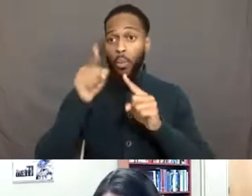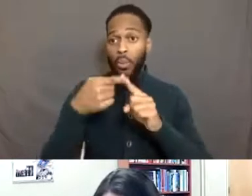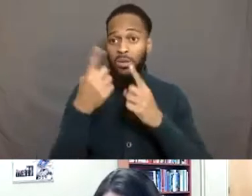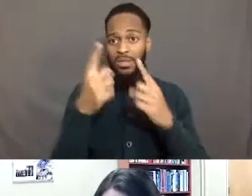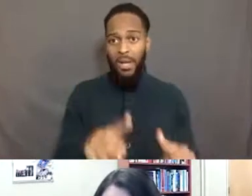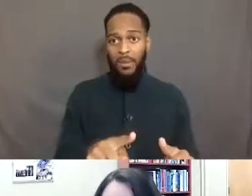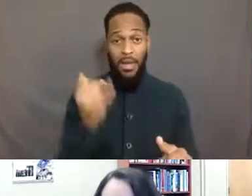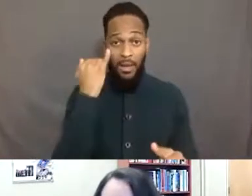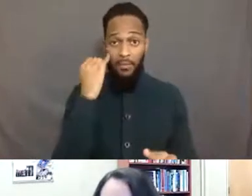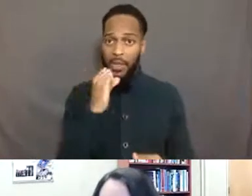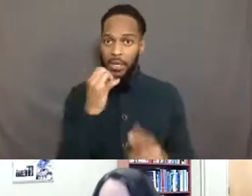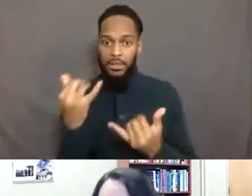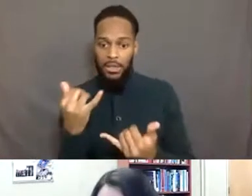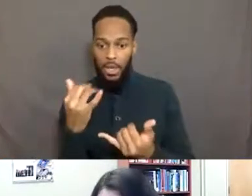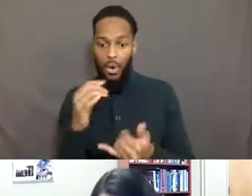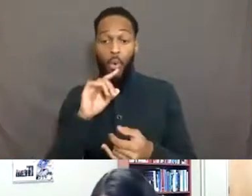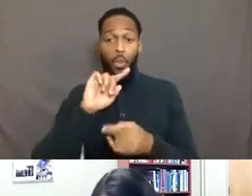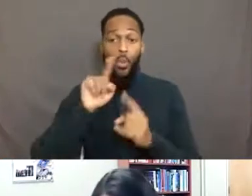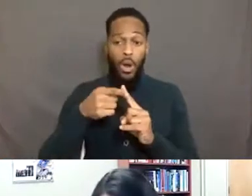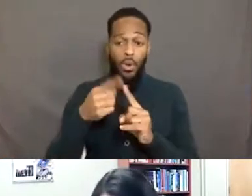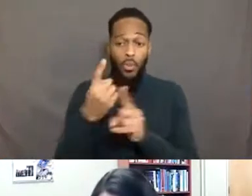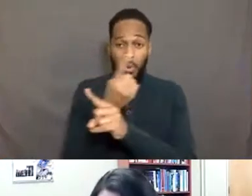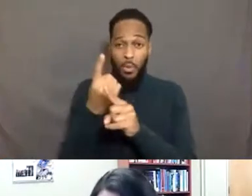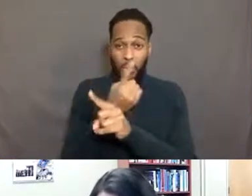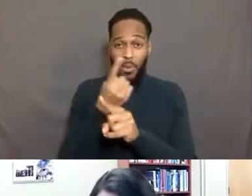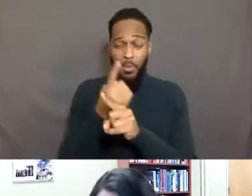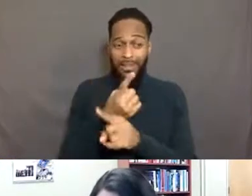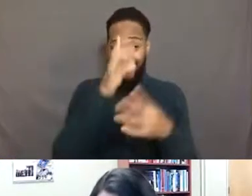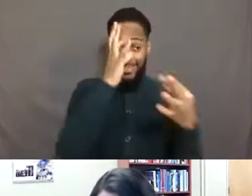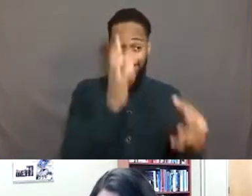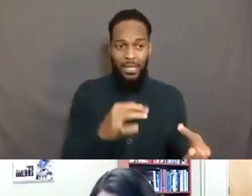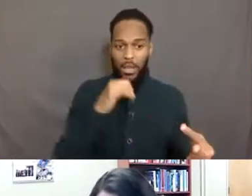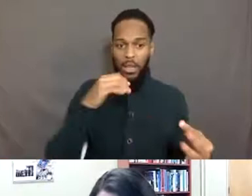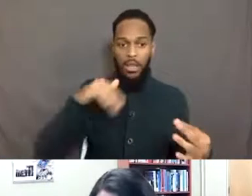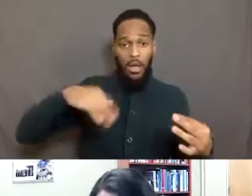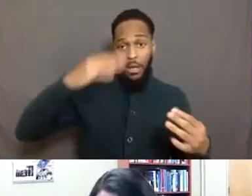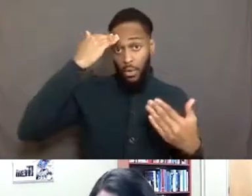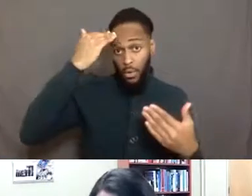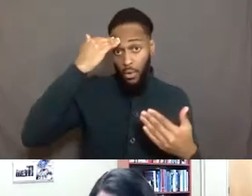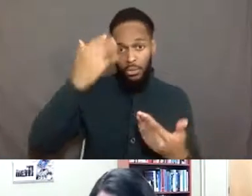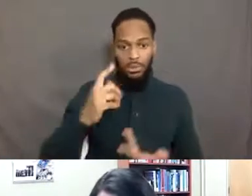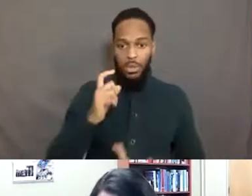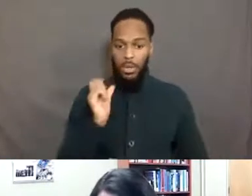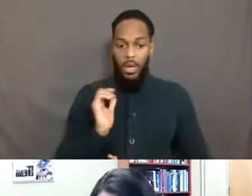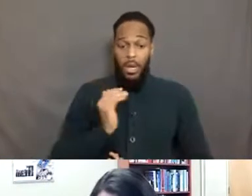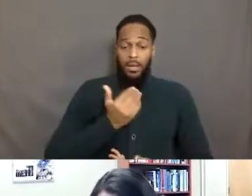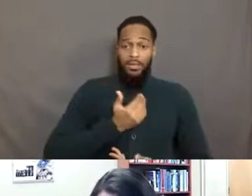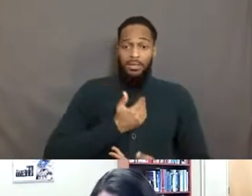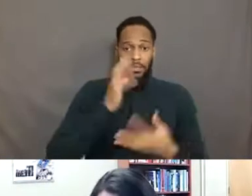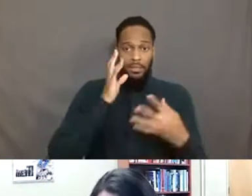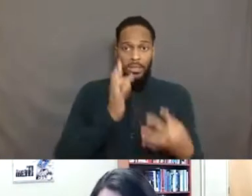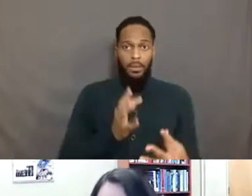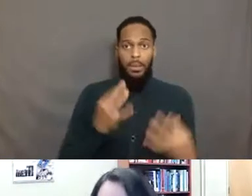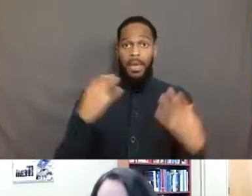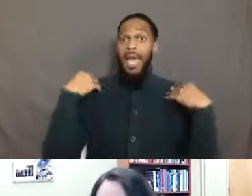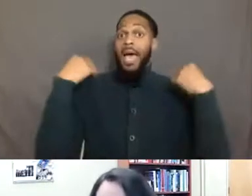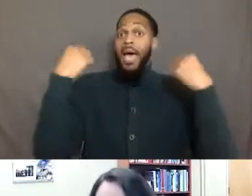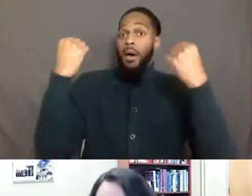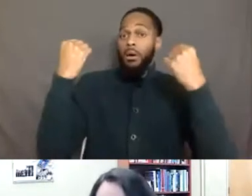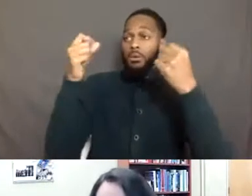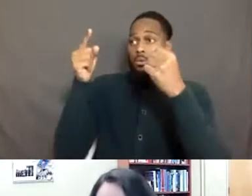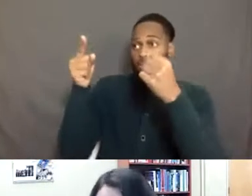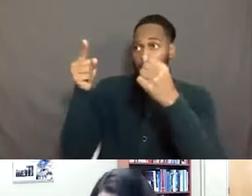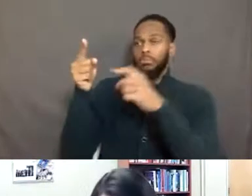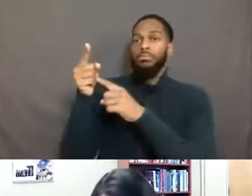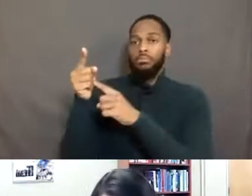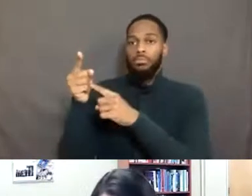also heard that that's a decision that won't be made or dictated by a labor partner, but rather by a health entity. And so when we have